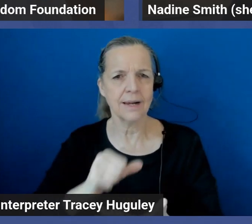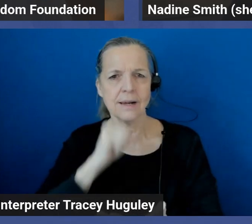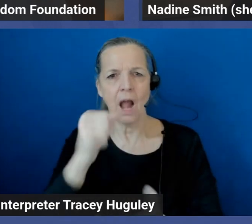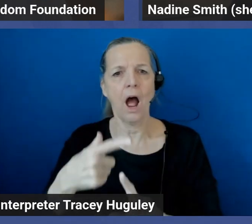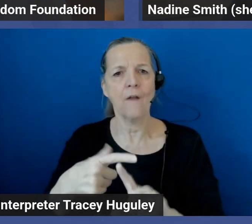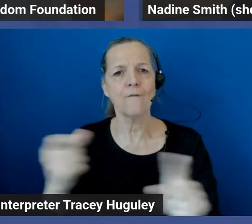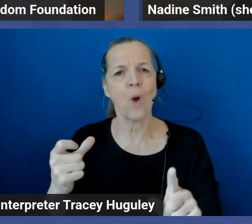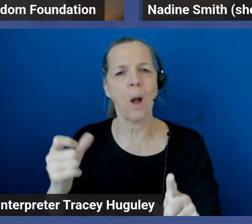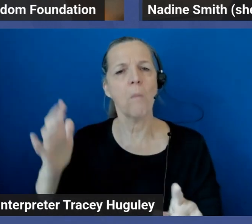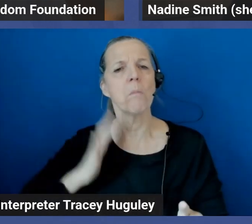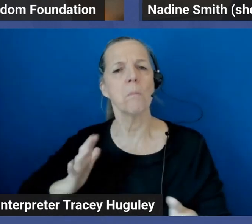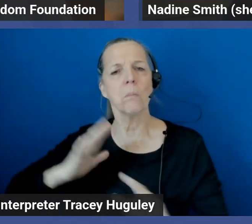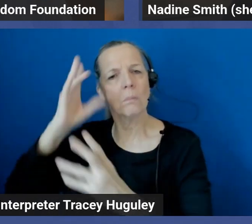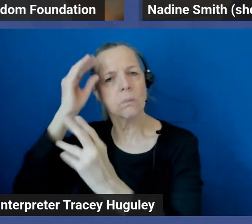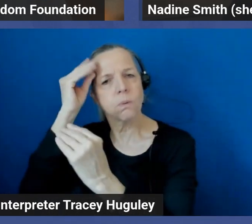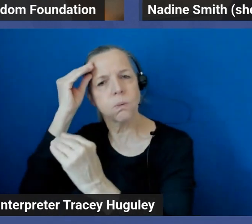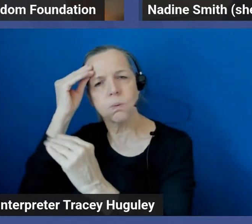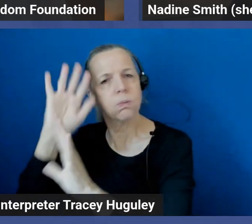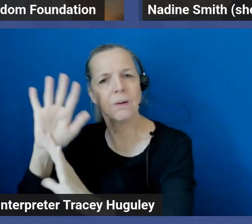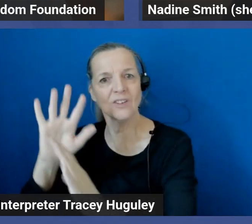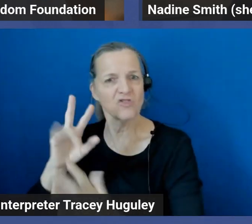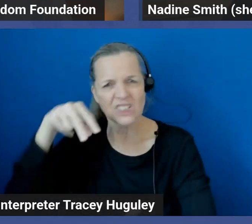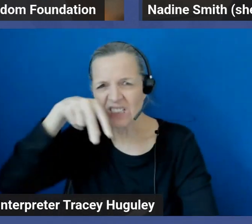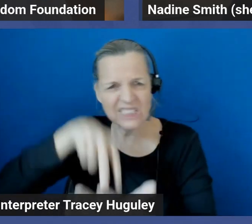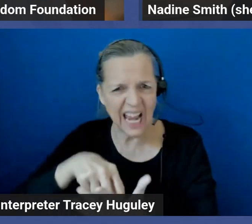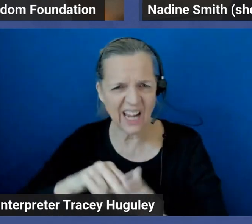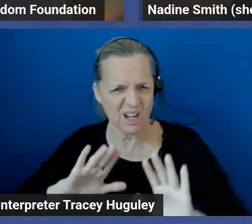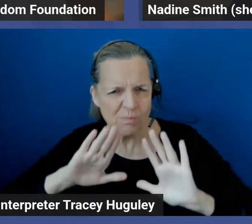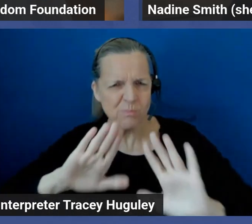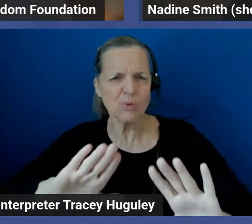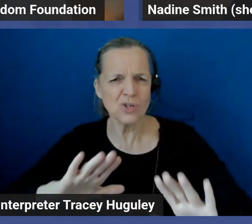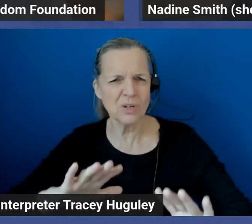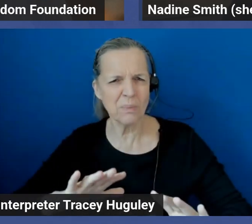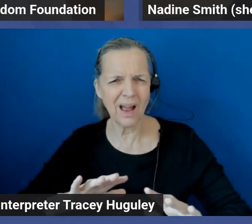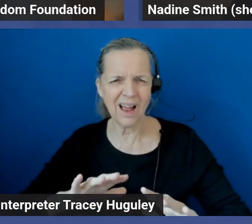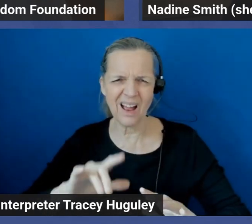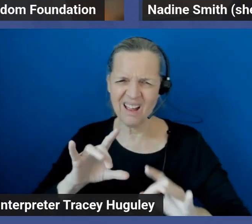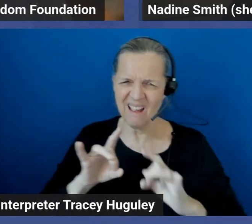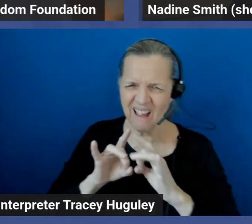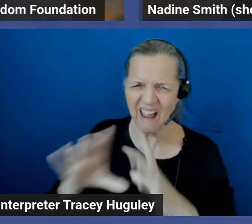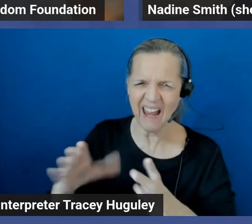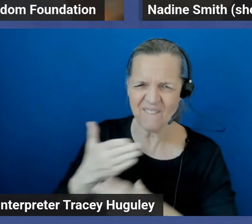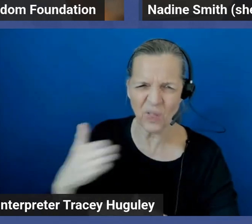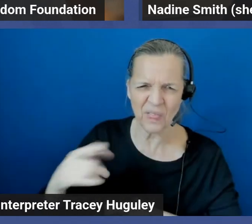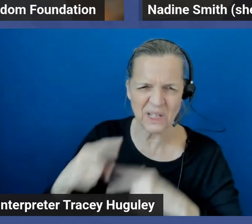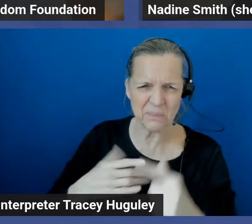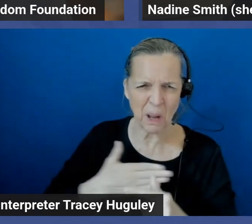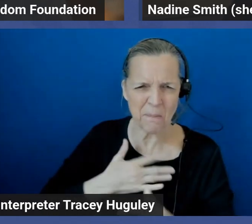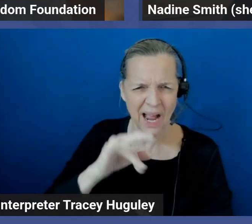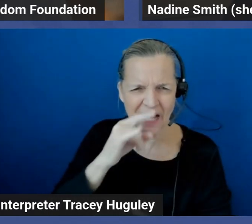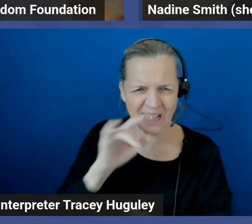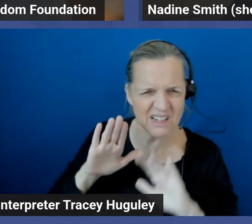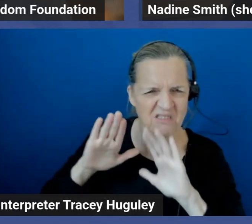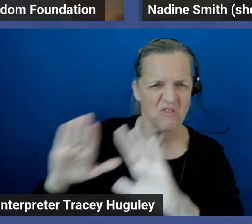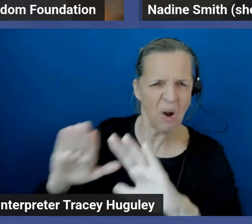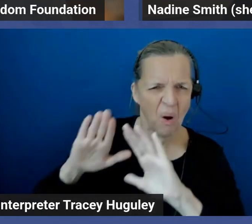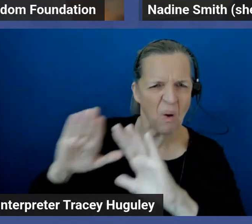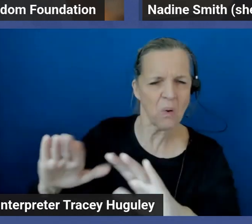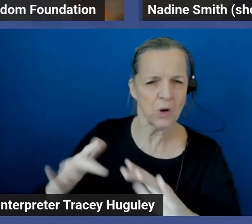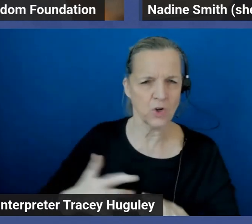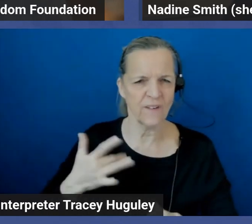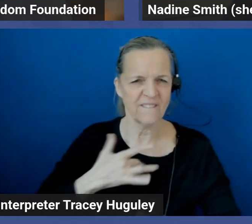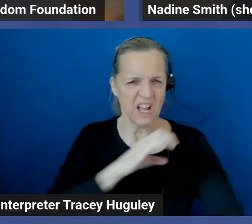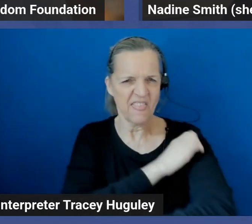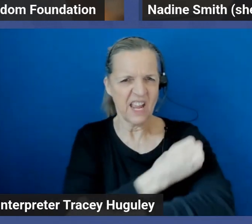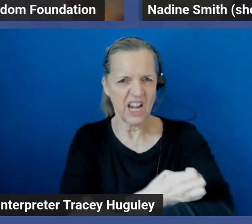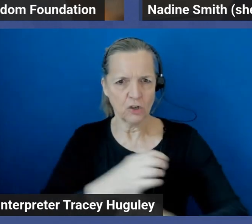points, but just speaking as a father, pushing back against people who are saying hateful things about his kid. And you can feel the energy in the